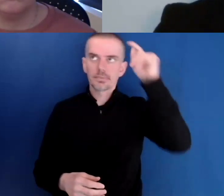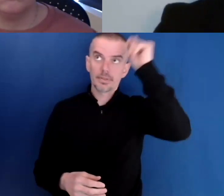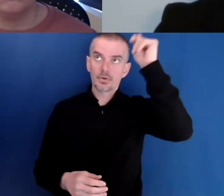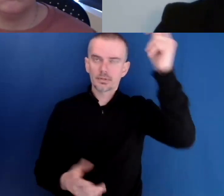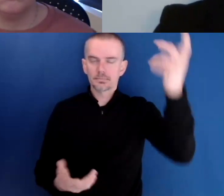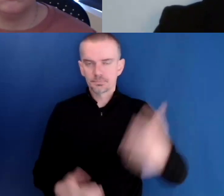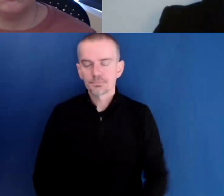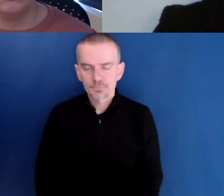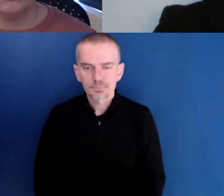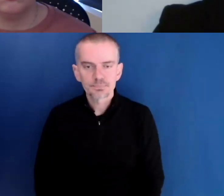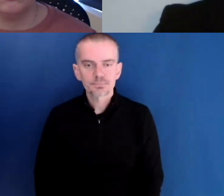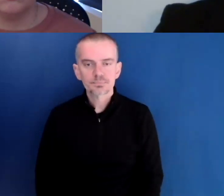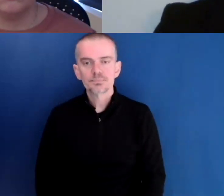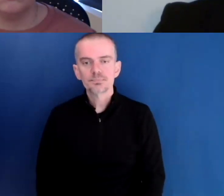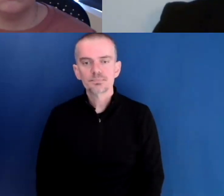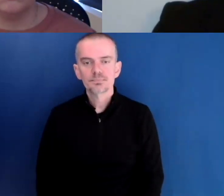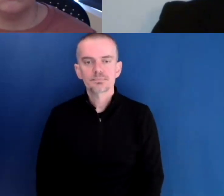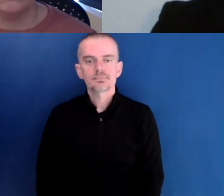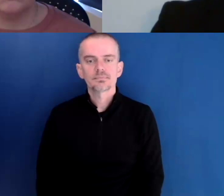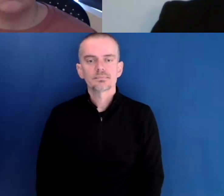So let me share my screen.